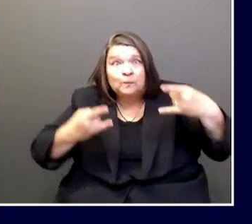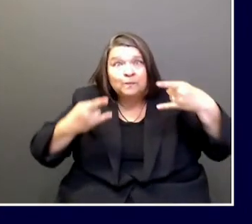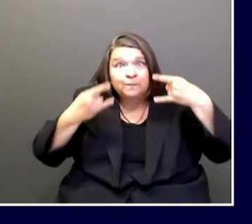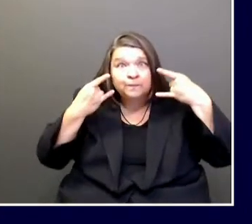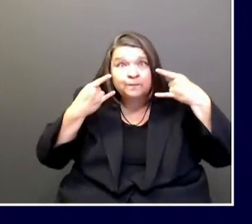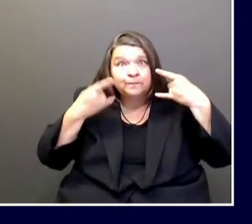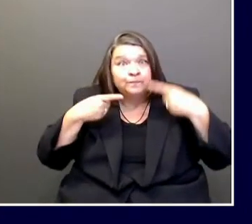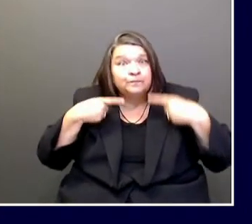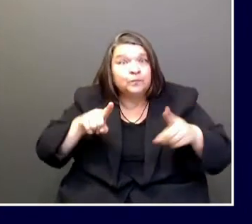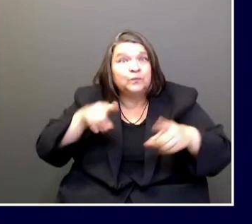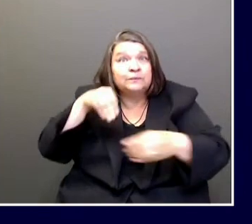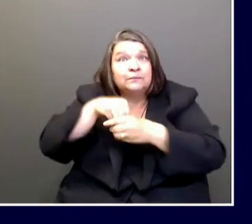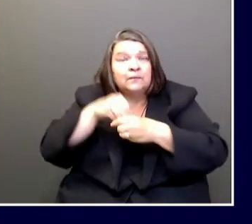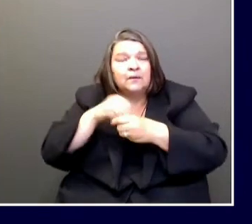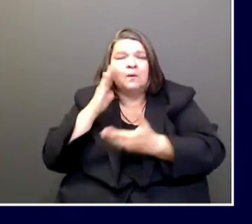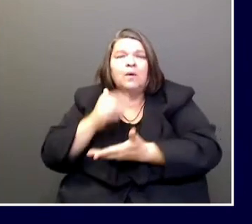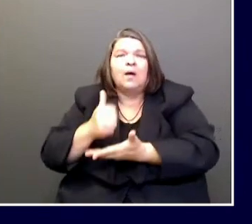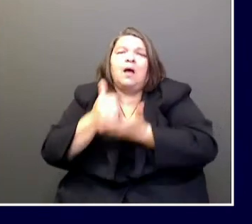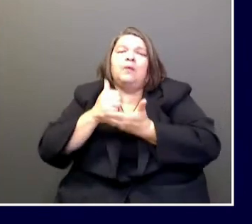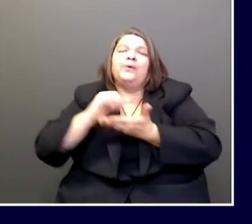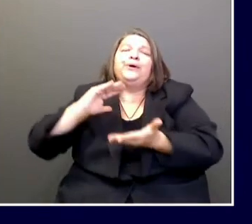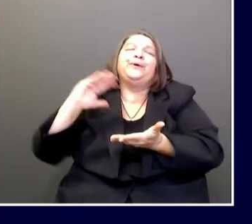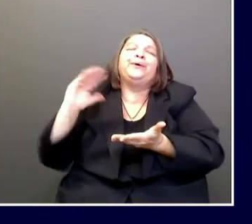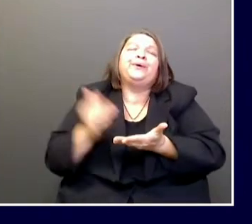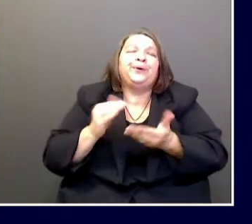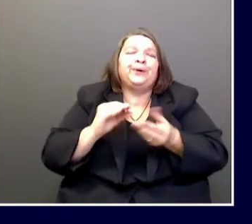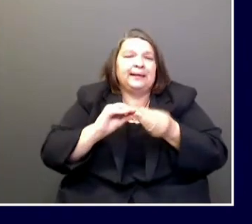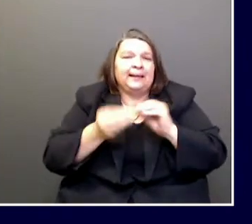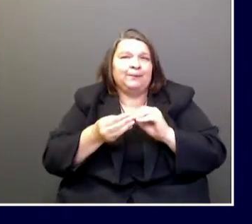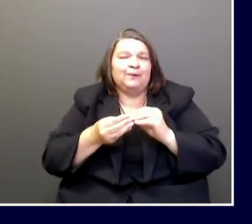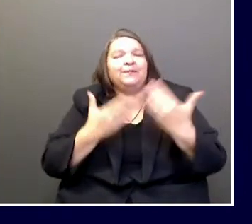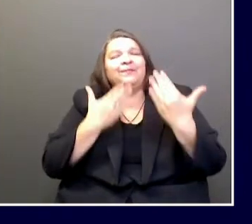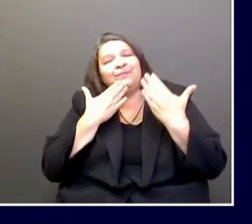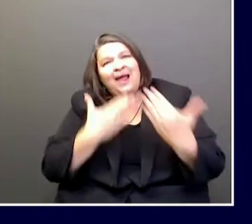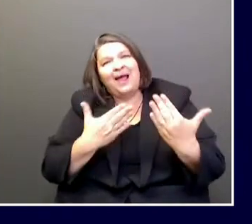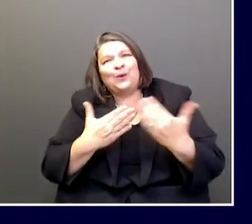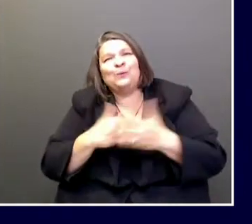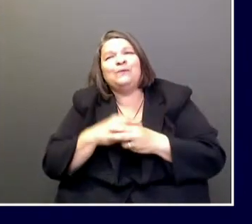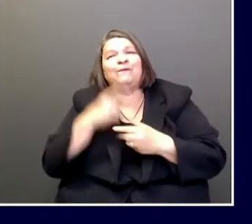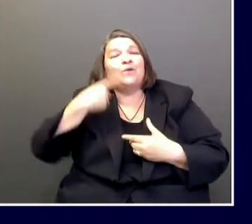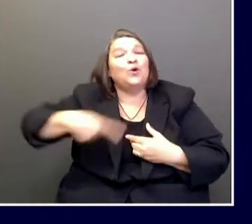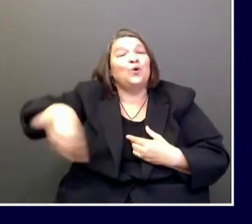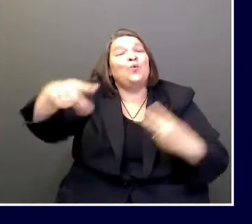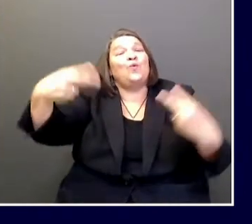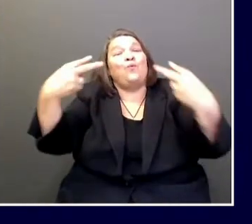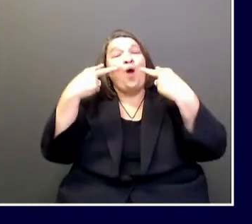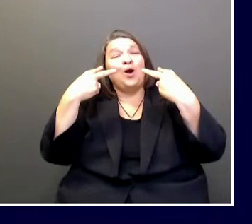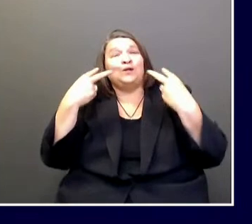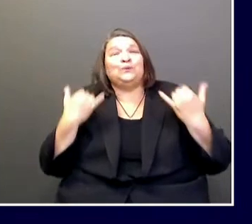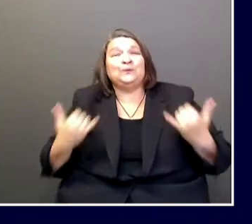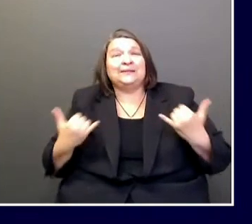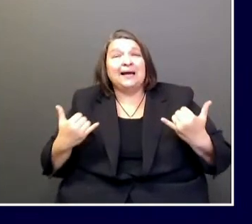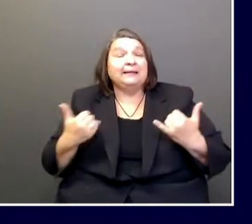take a moment to thank everybody for their time. Commissioner, any final thoughts just to make sure I didn't miss anything else?